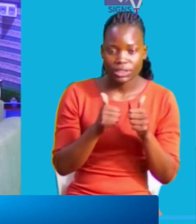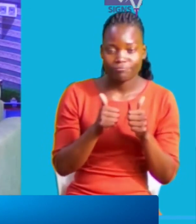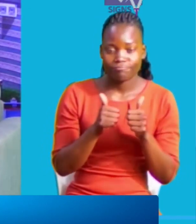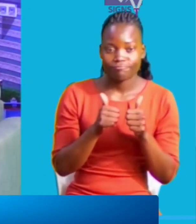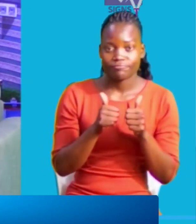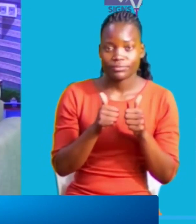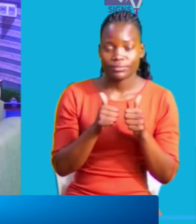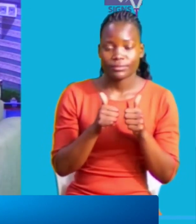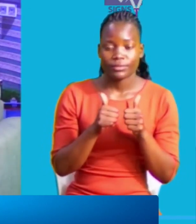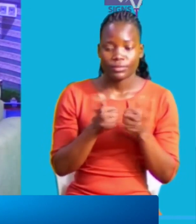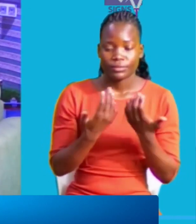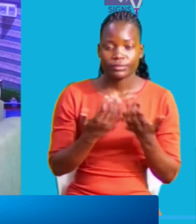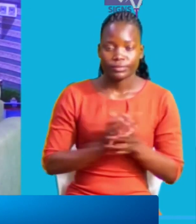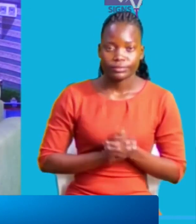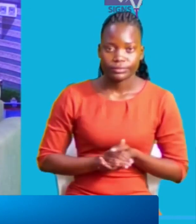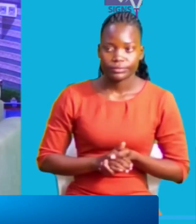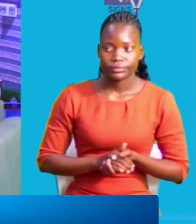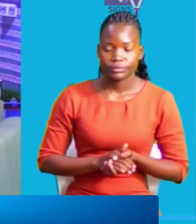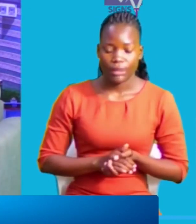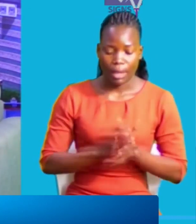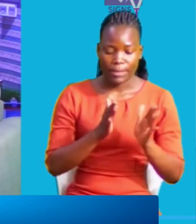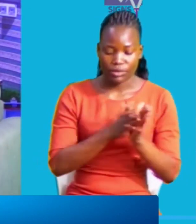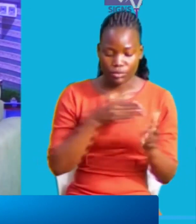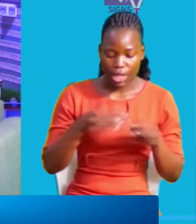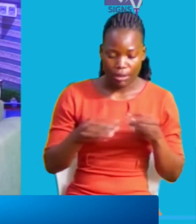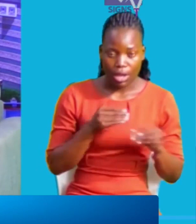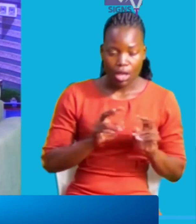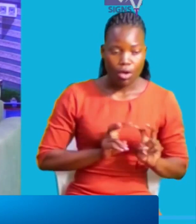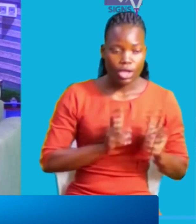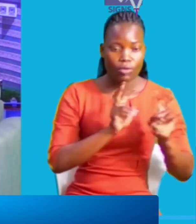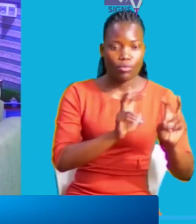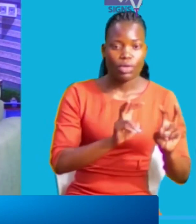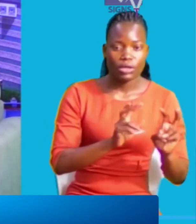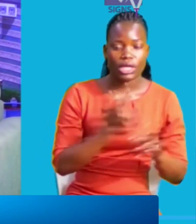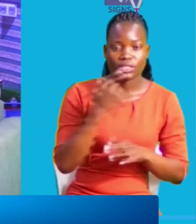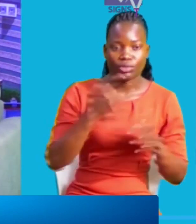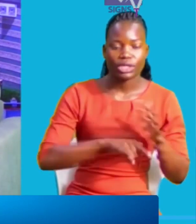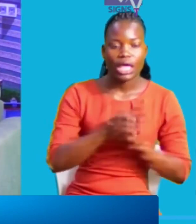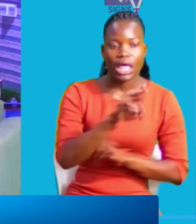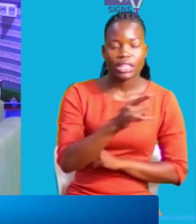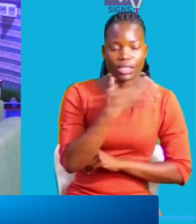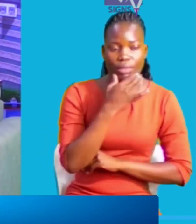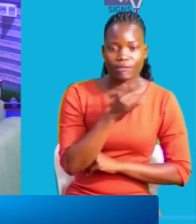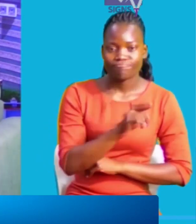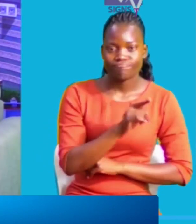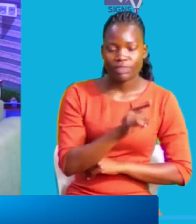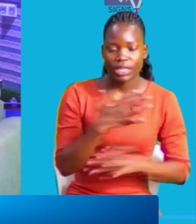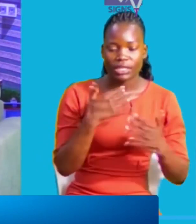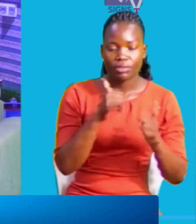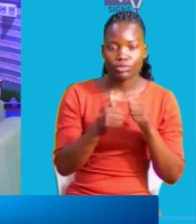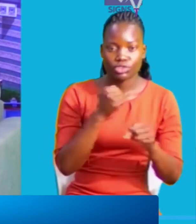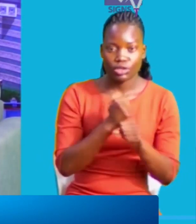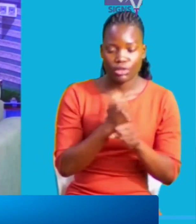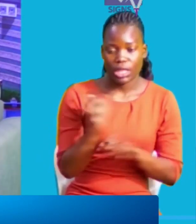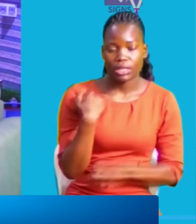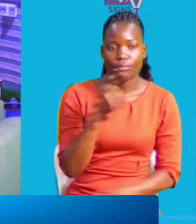least this person, wale mavu wakikuona pale mbele watasema yenyewe this guy there's something he's doing. That's number